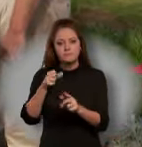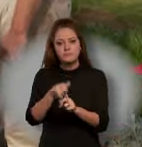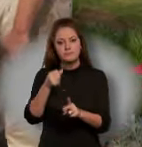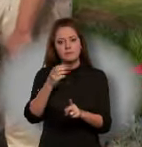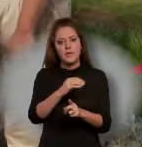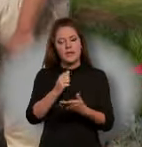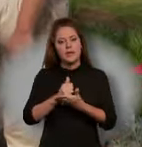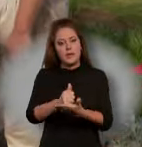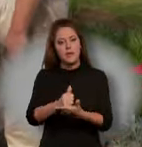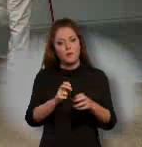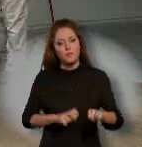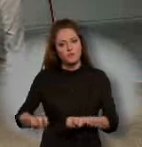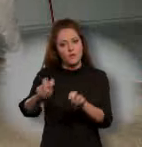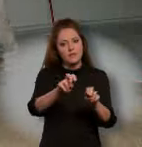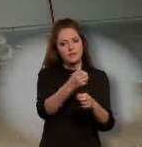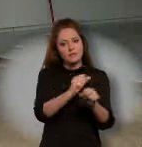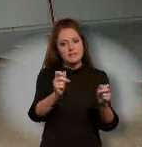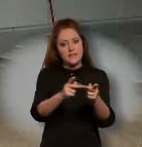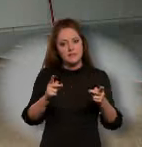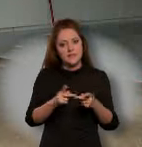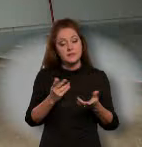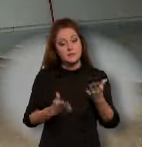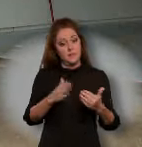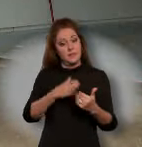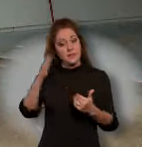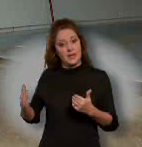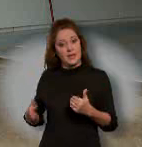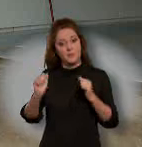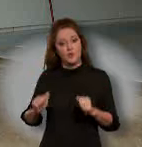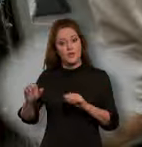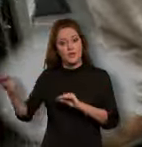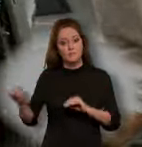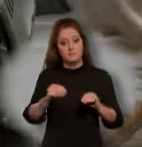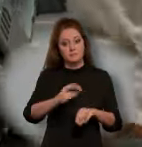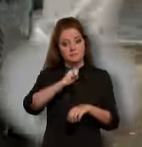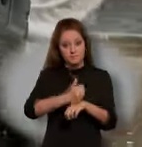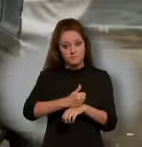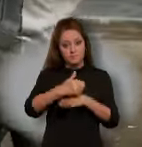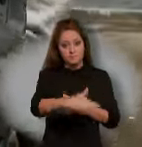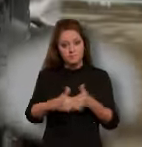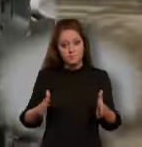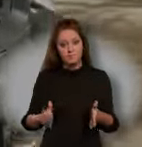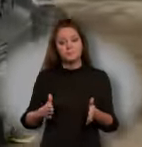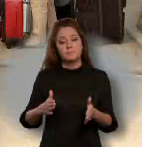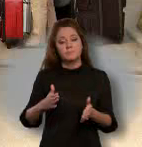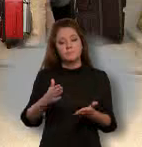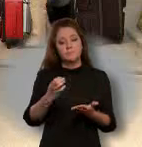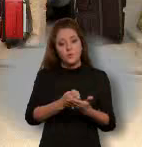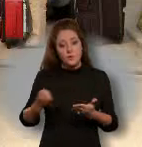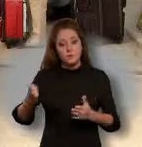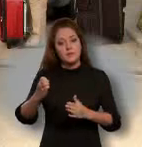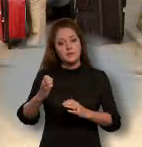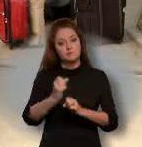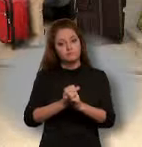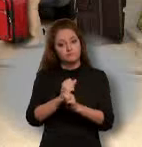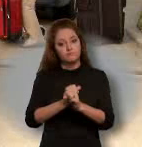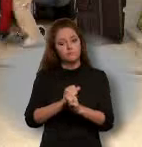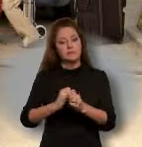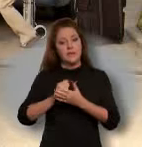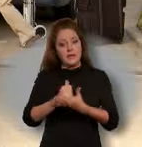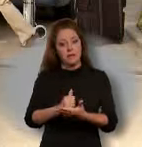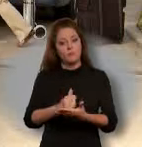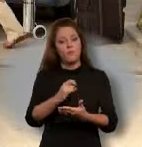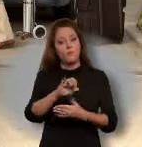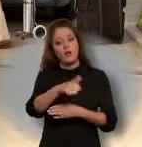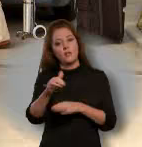safe place if necessary? Maybe it's a neighbor who can move a generator into place and get it started. Or another family from your